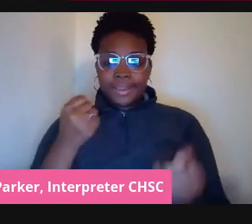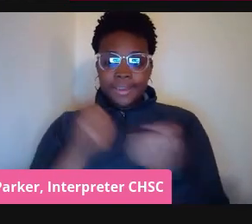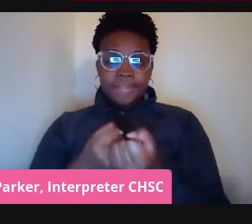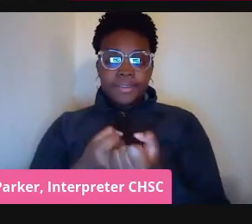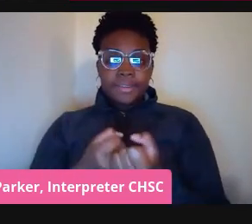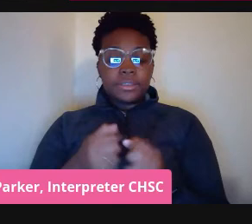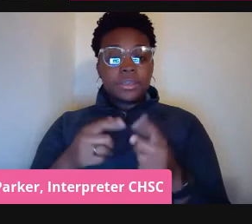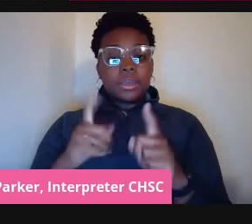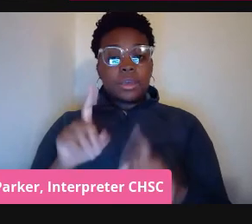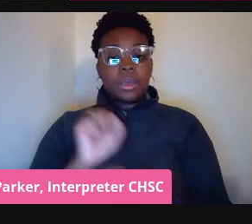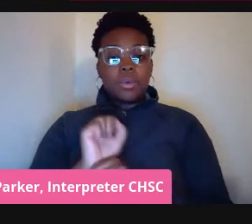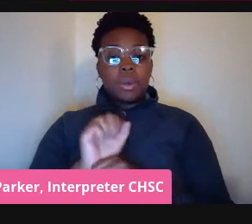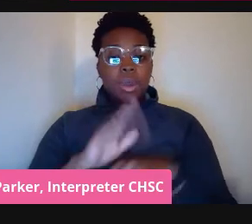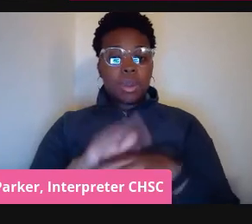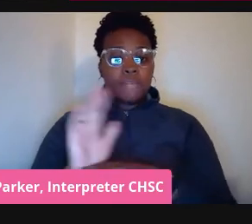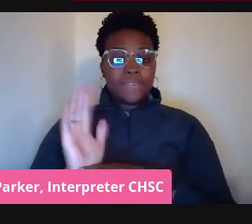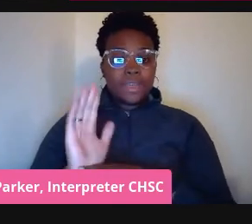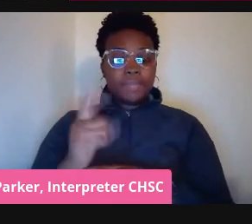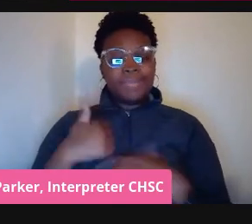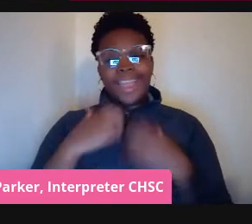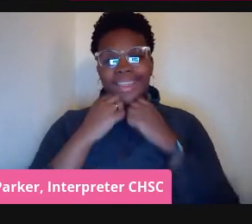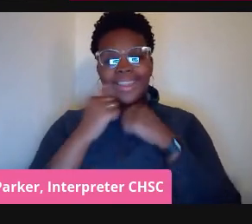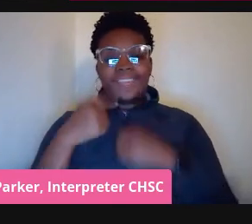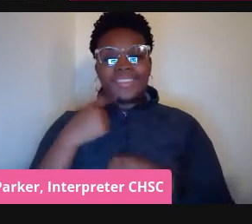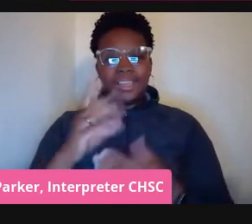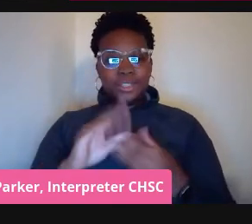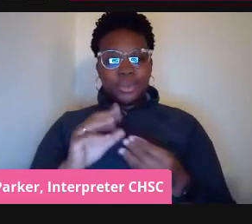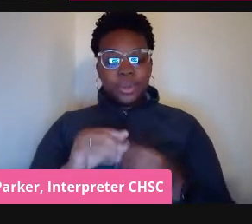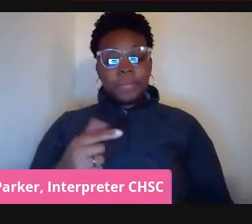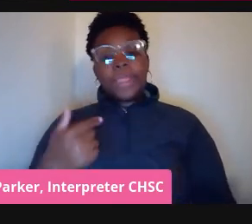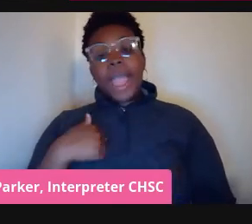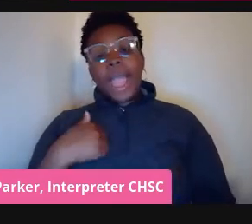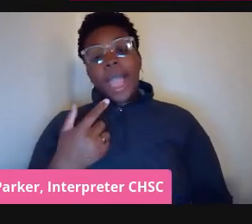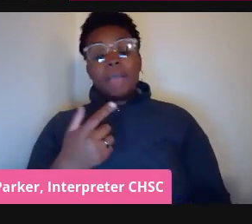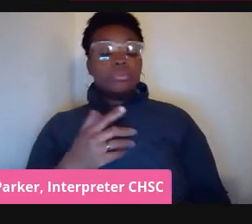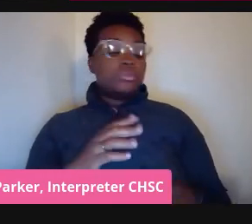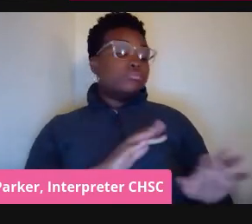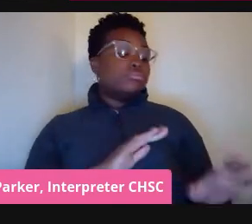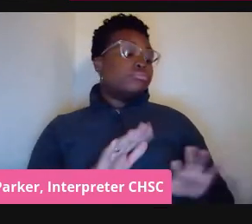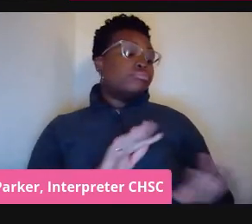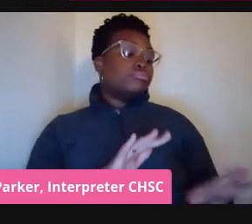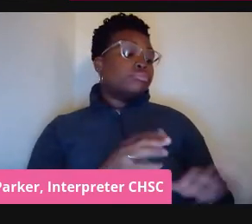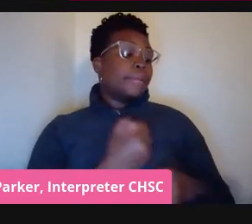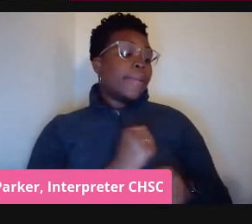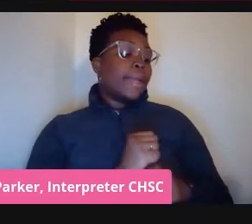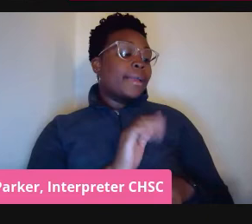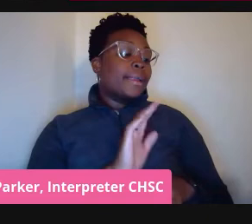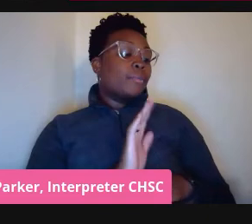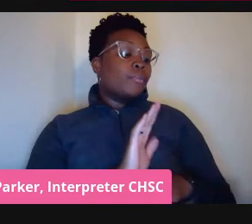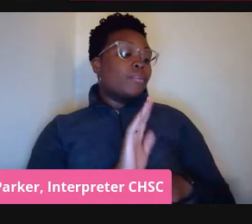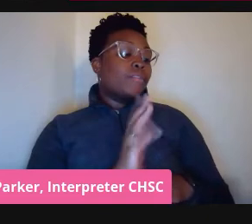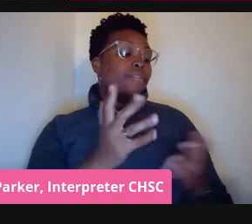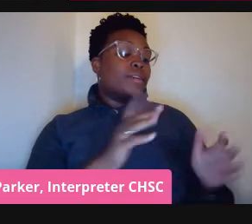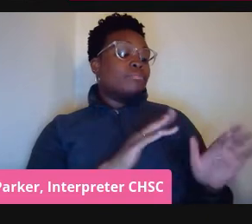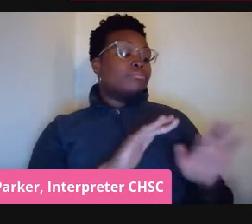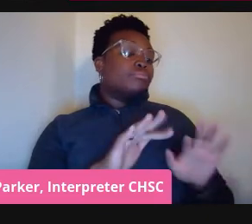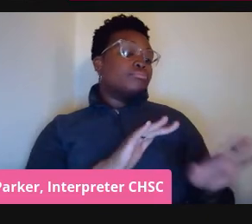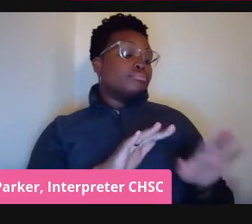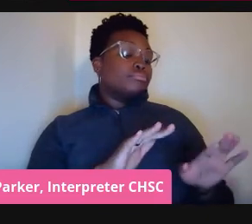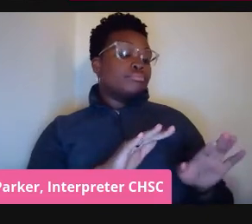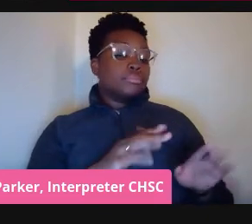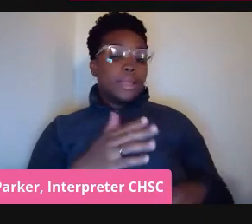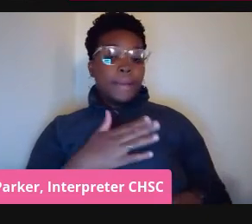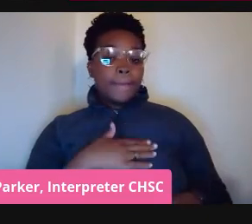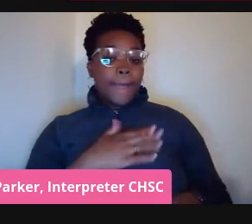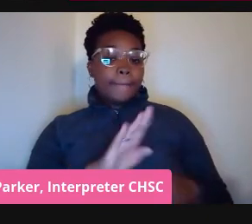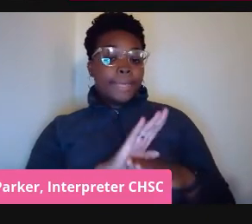while I was working on the film, and I love telling the story, I was minding my own business making a documentary. And a group of